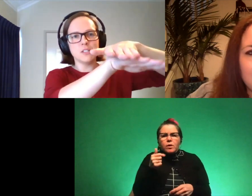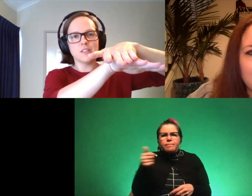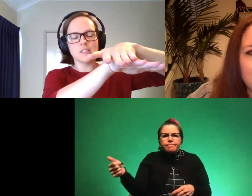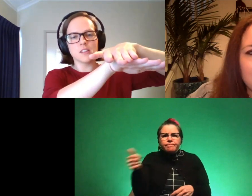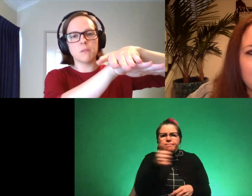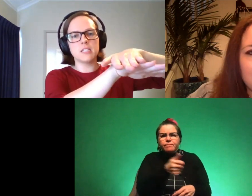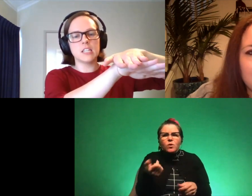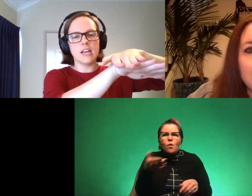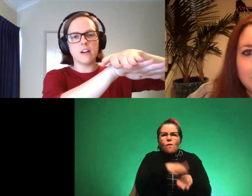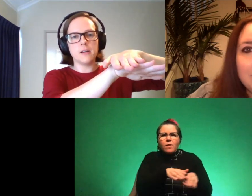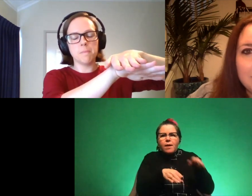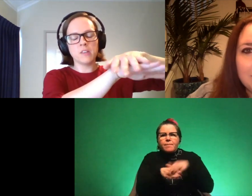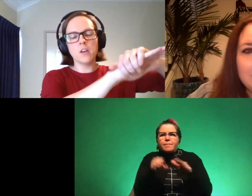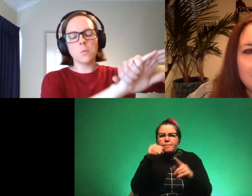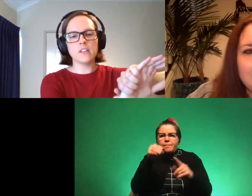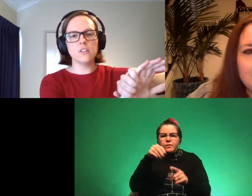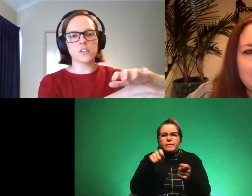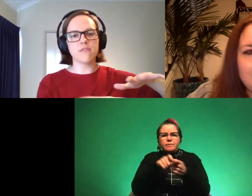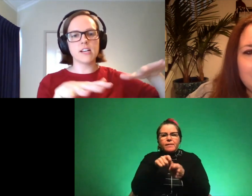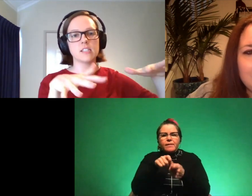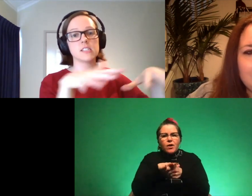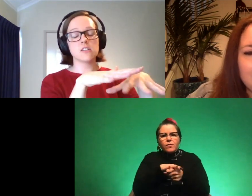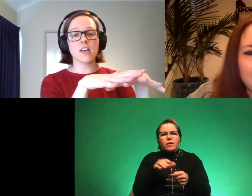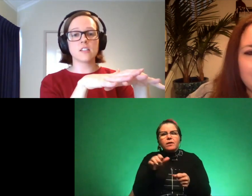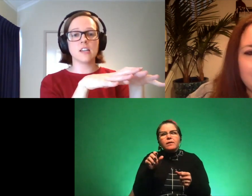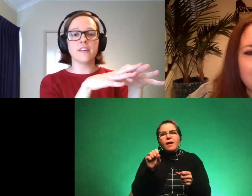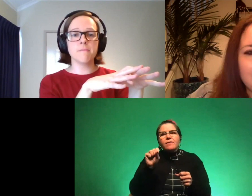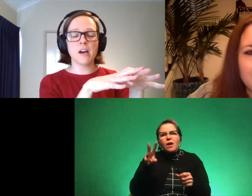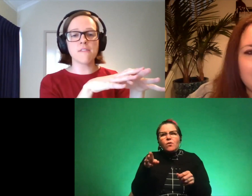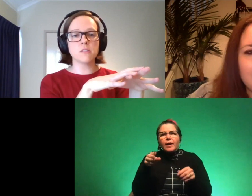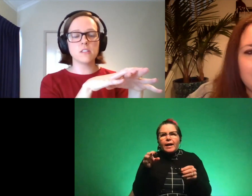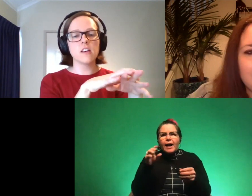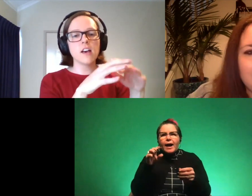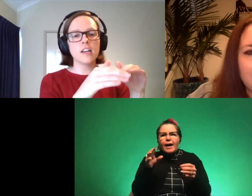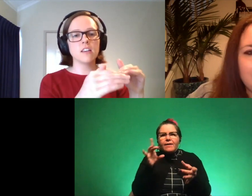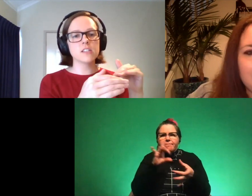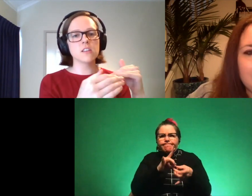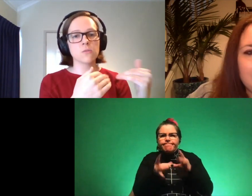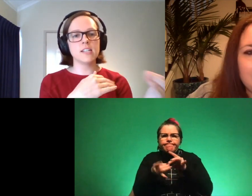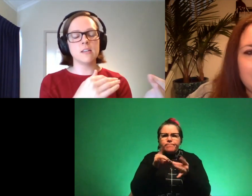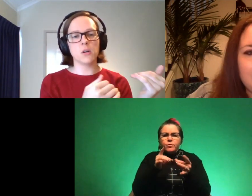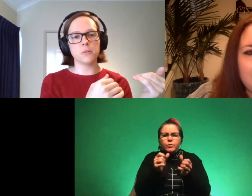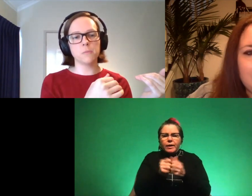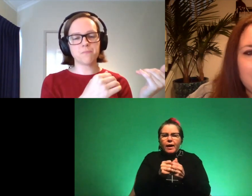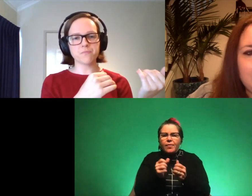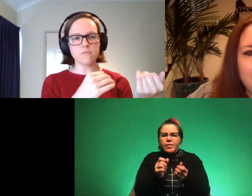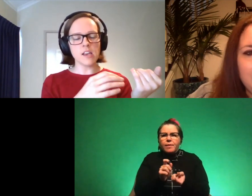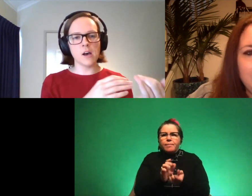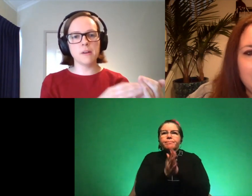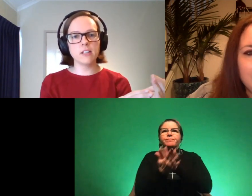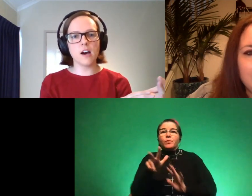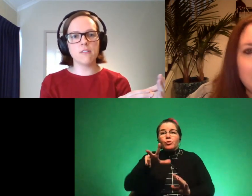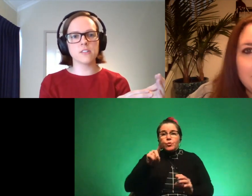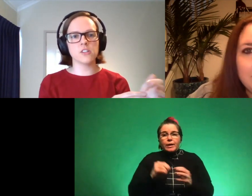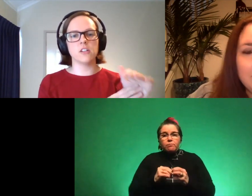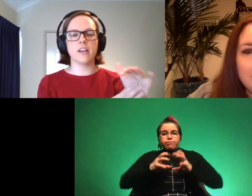overlapping images of a particular area. We can use software to stitch that together afterwards, and it gives us a 3D model